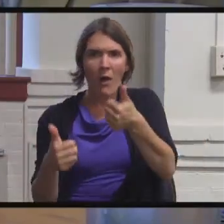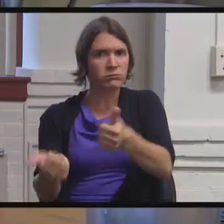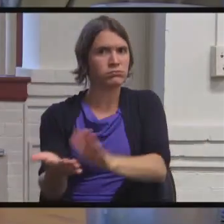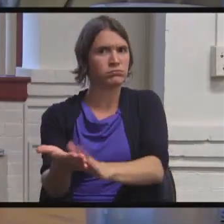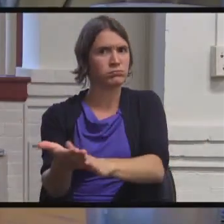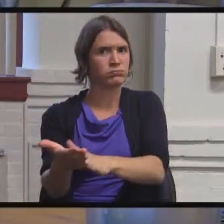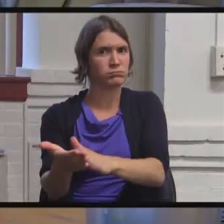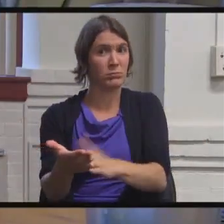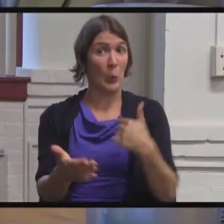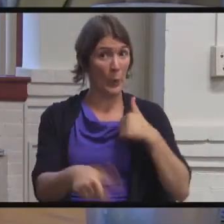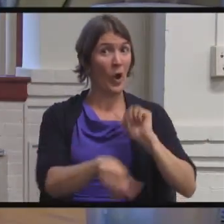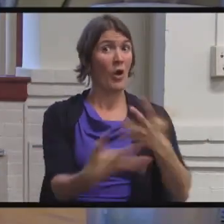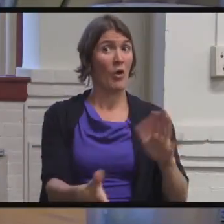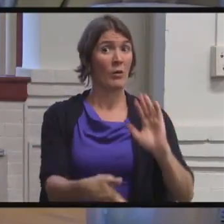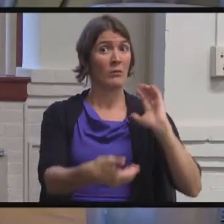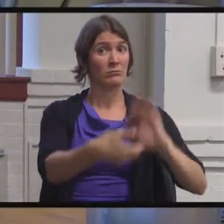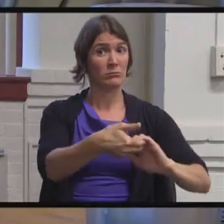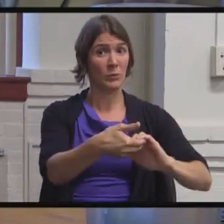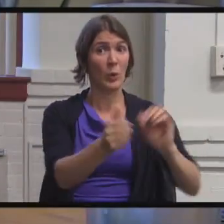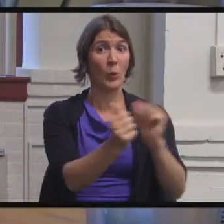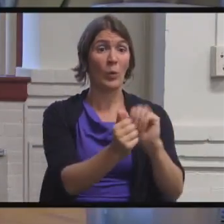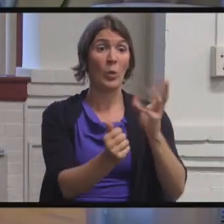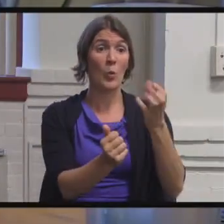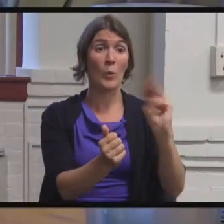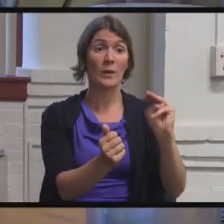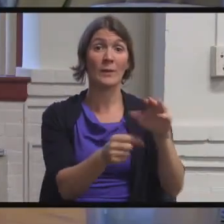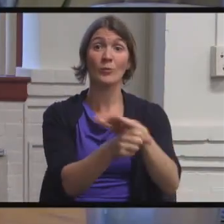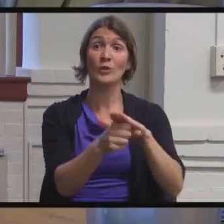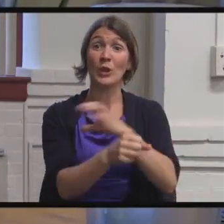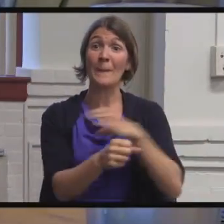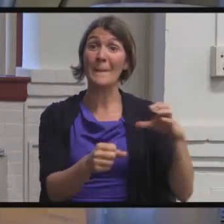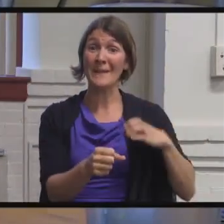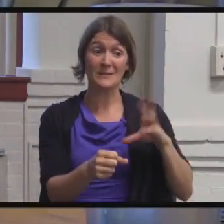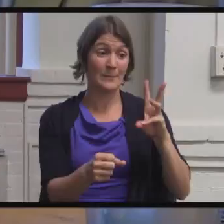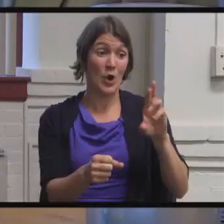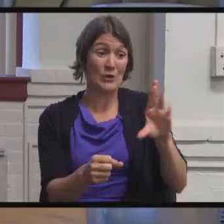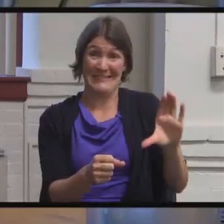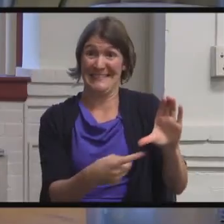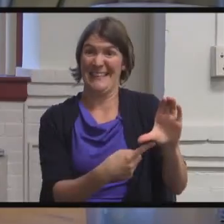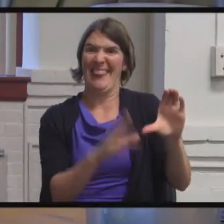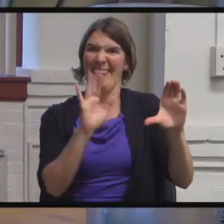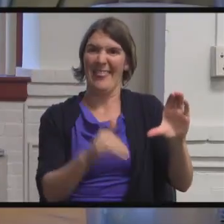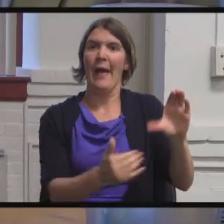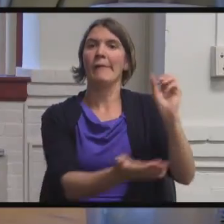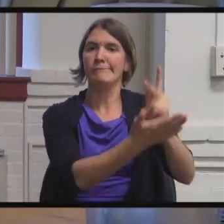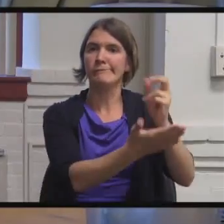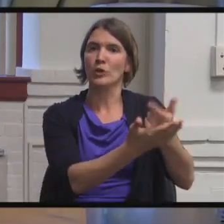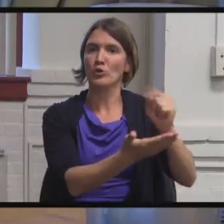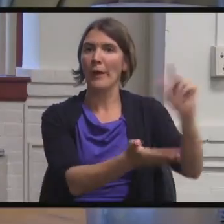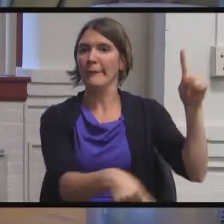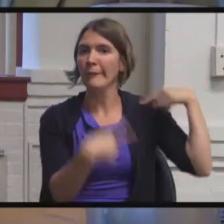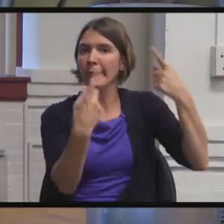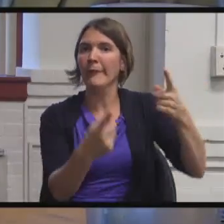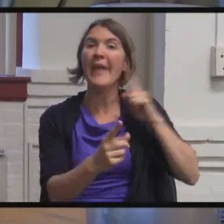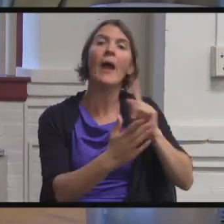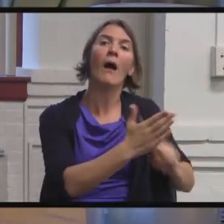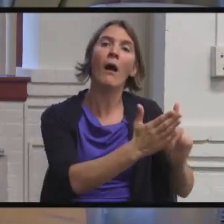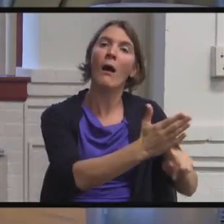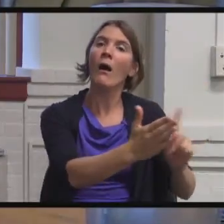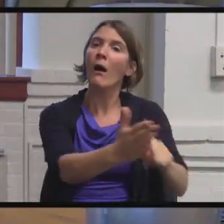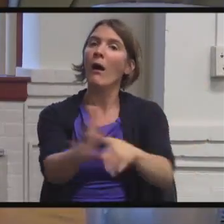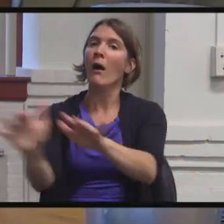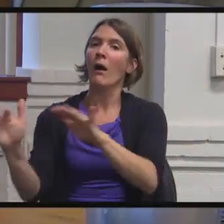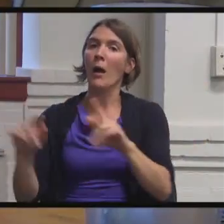of that has been in partnership with the Windham Regional Commission, which has had received prior Brownfield grants and done a lot of work in our region in this